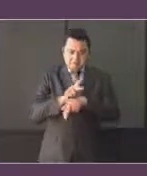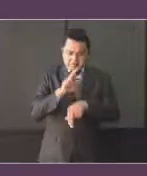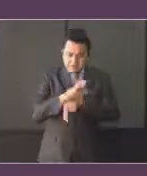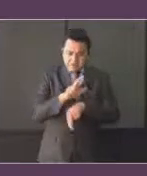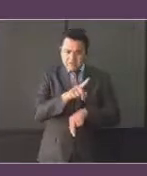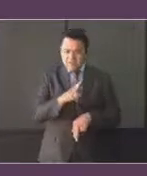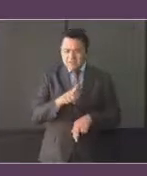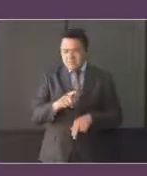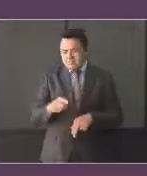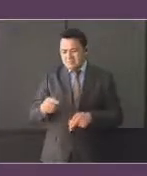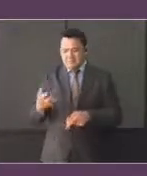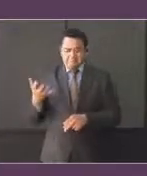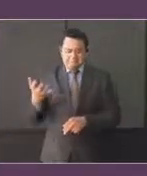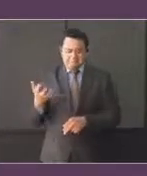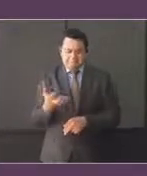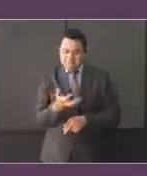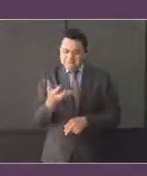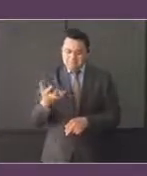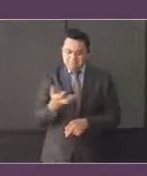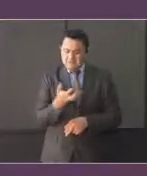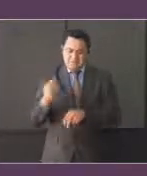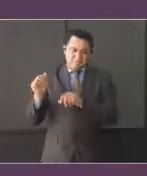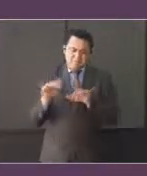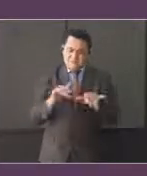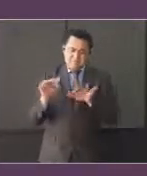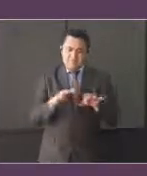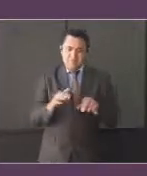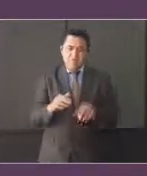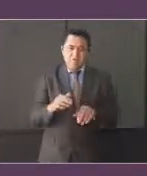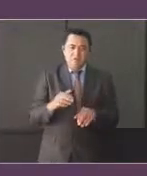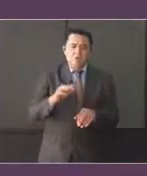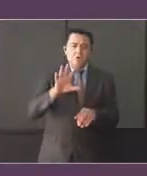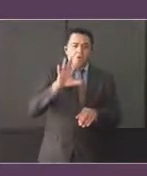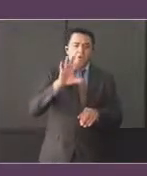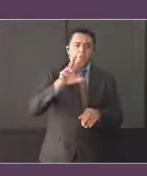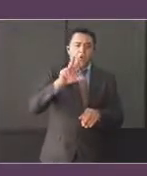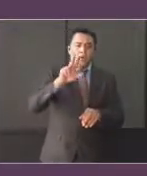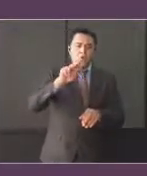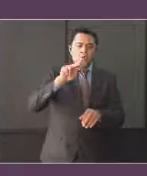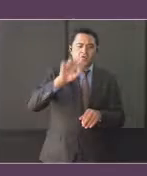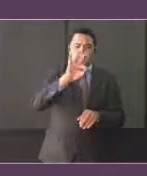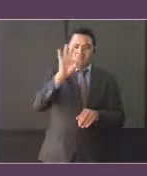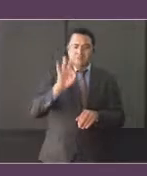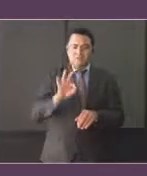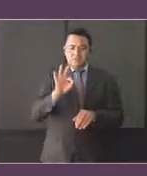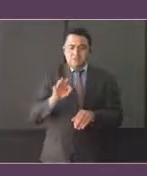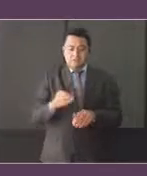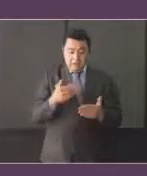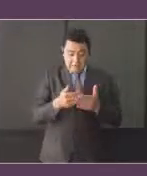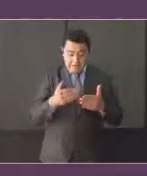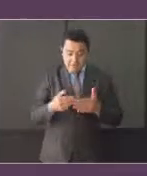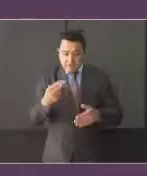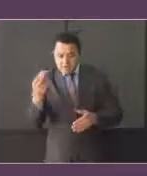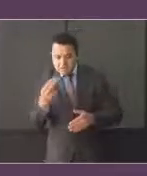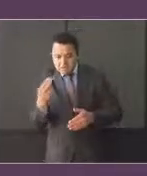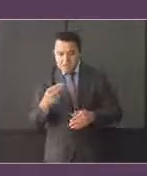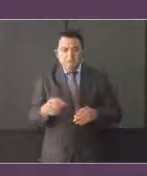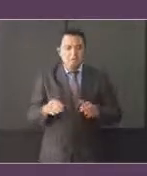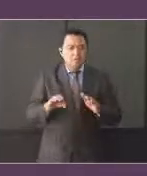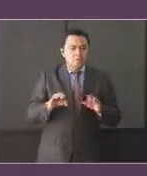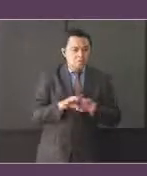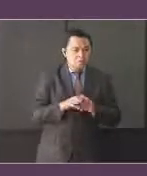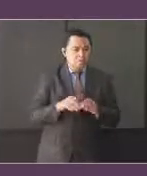concentrate 80% of that mobility, and we have to work on both lines. First, we need to develop